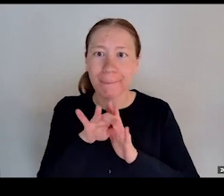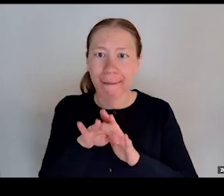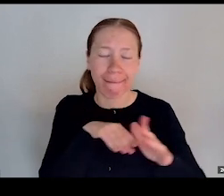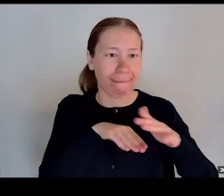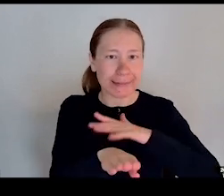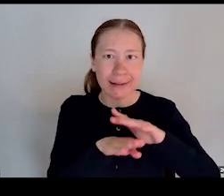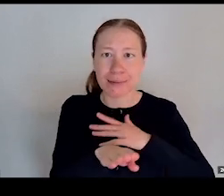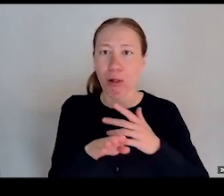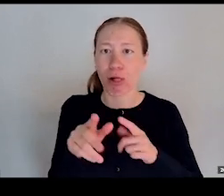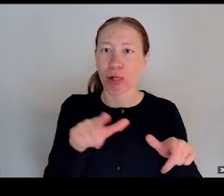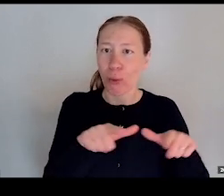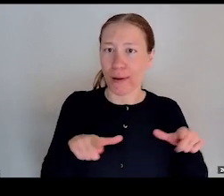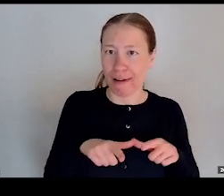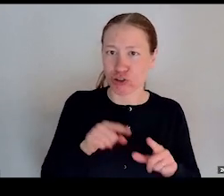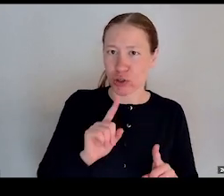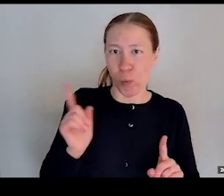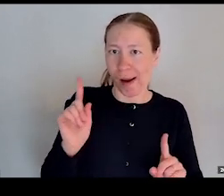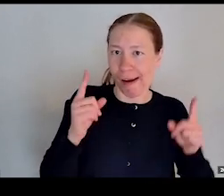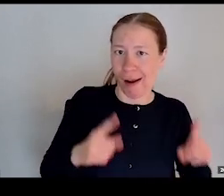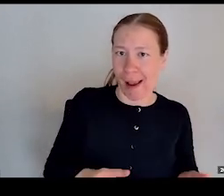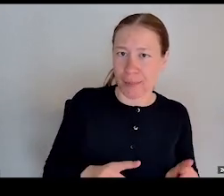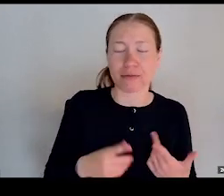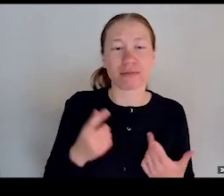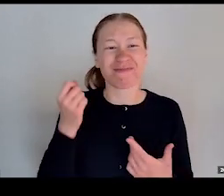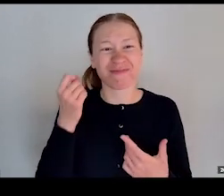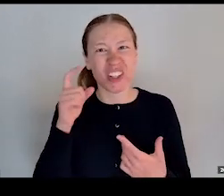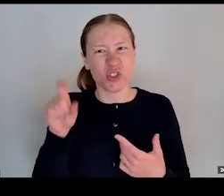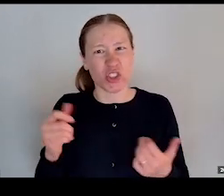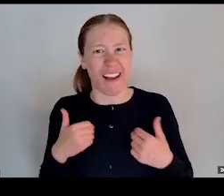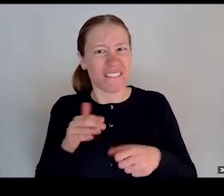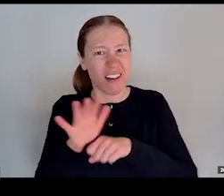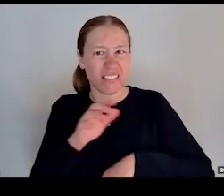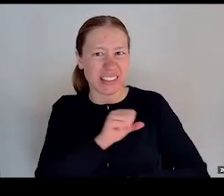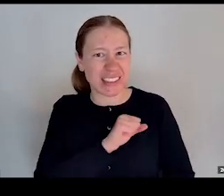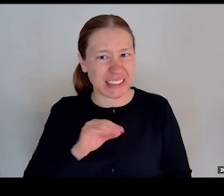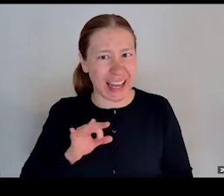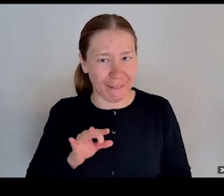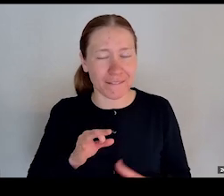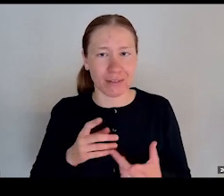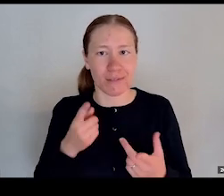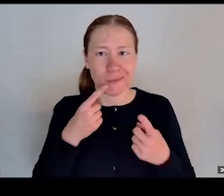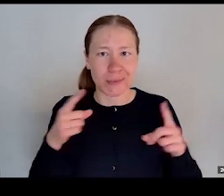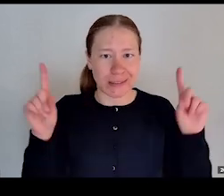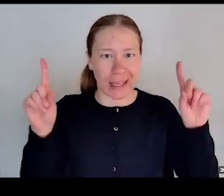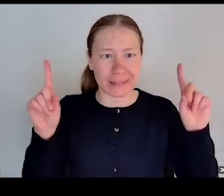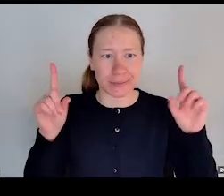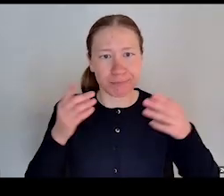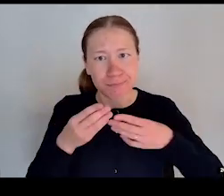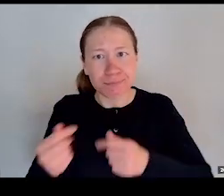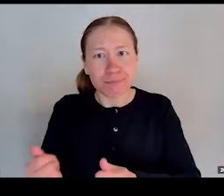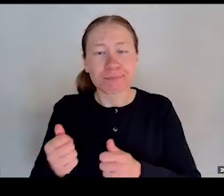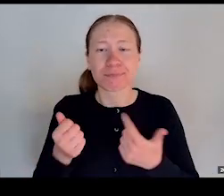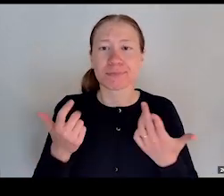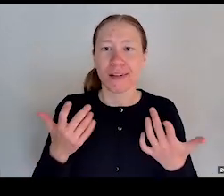location. It's really pertinent to have adequate staffing to ensure that there is success with the event. This allows for events to